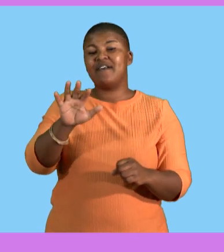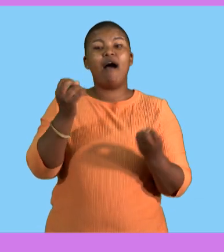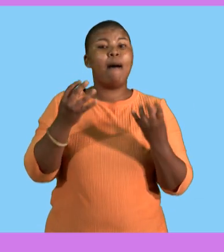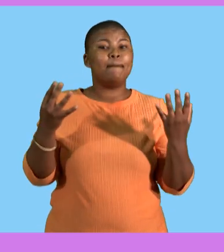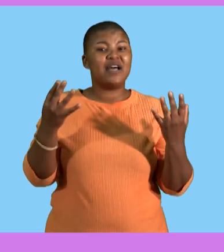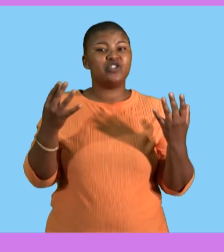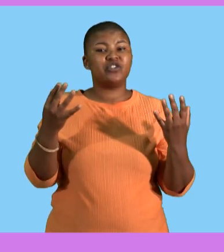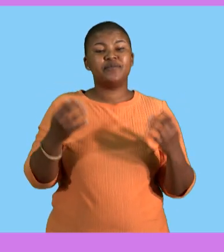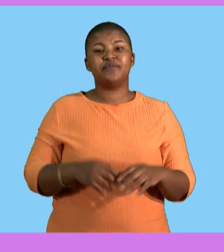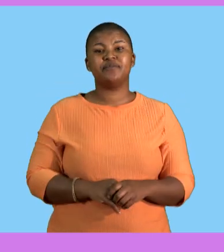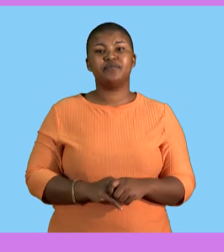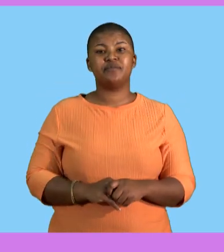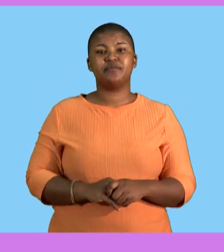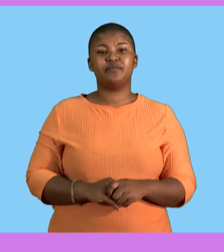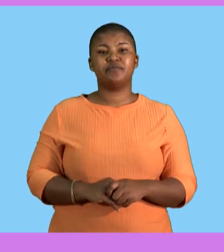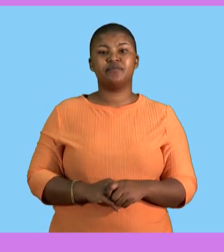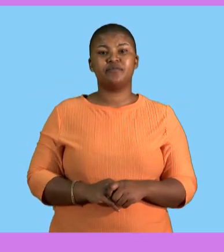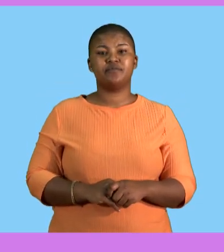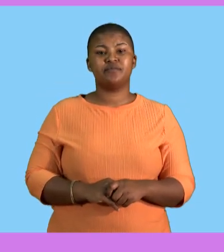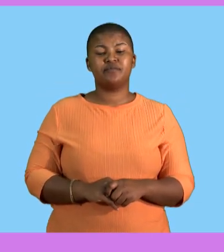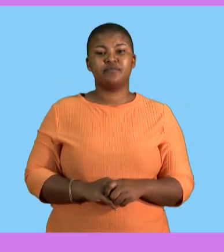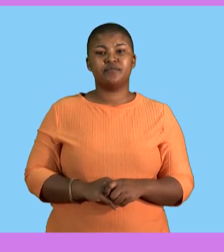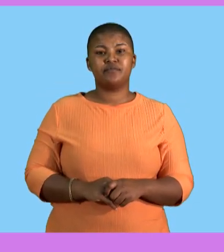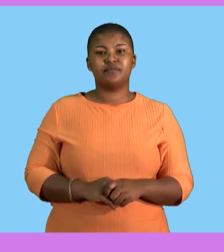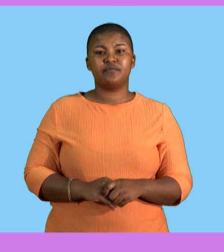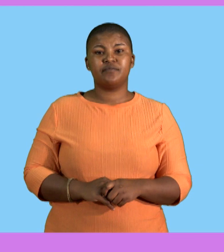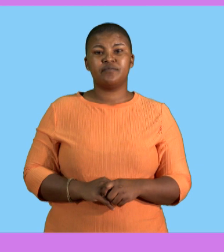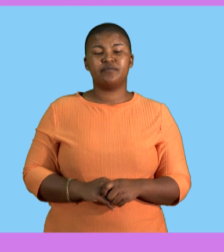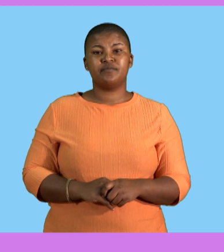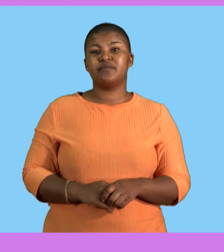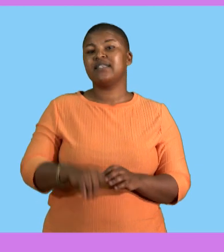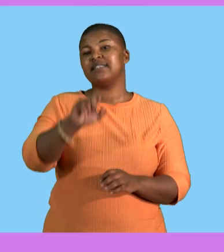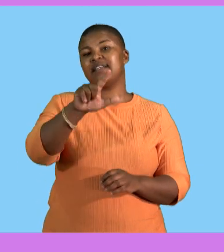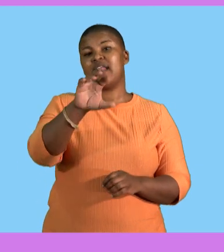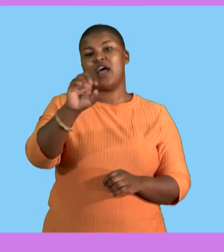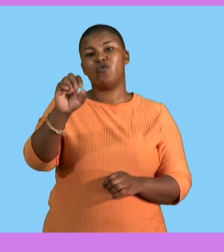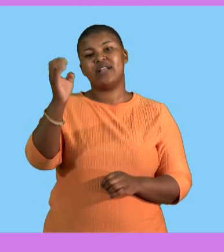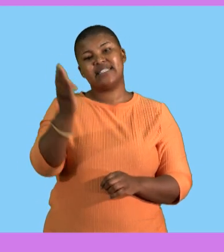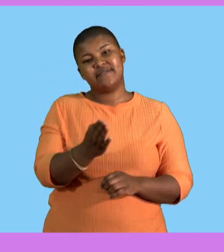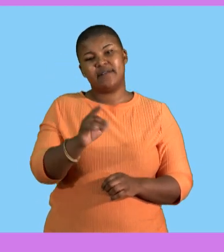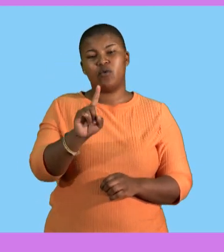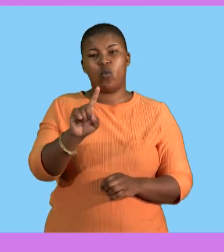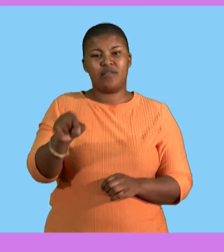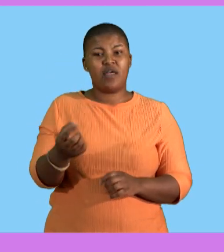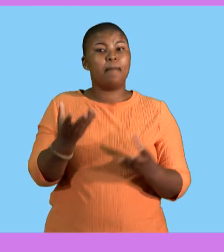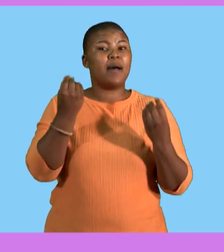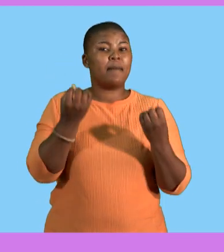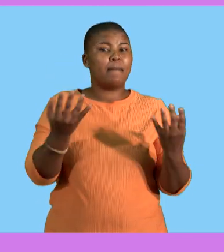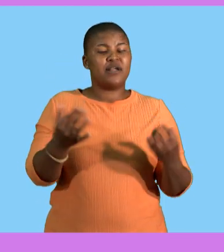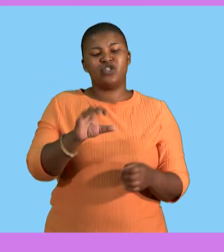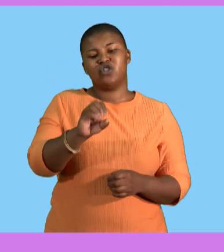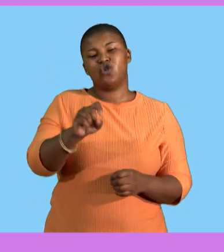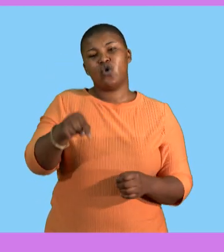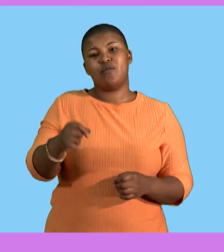700 divided by the scale, and that is